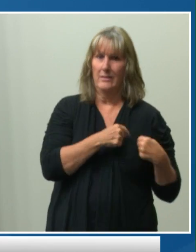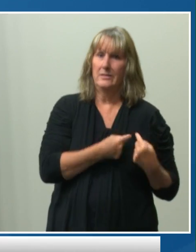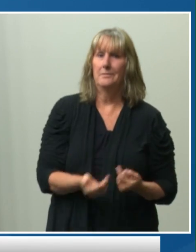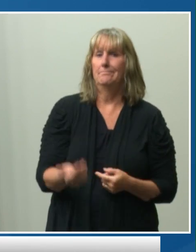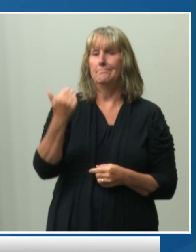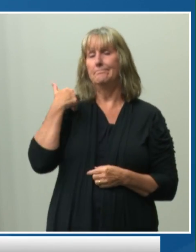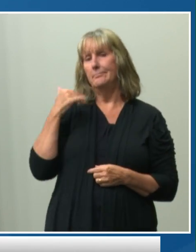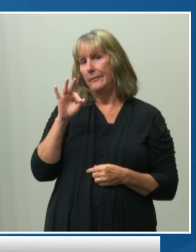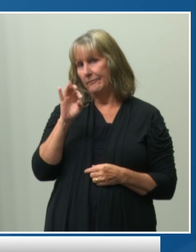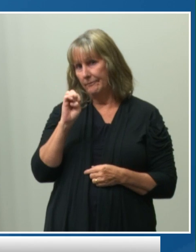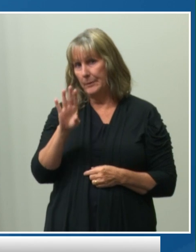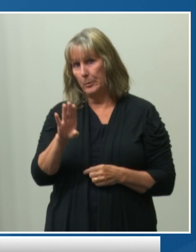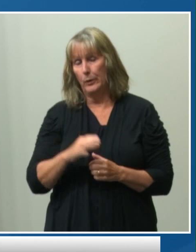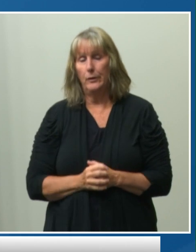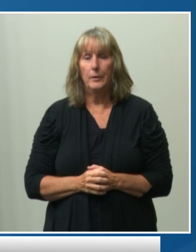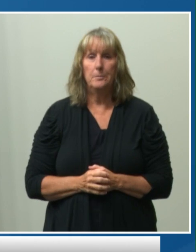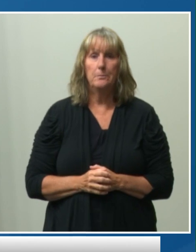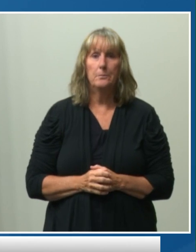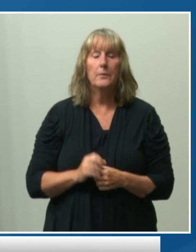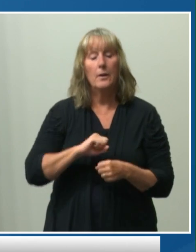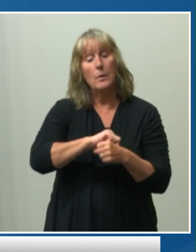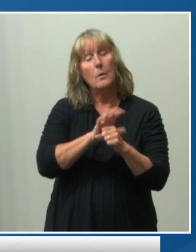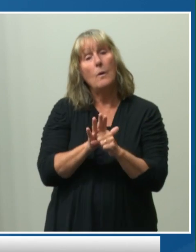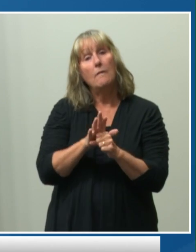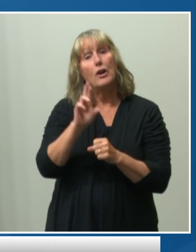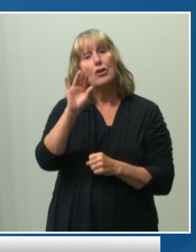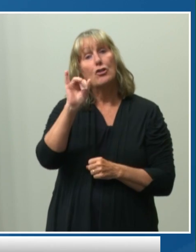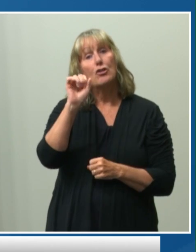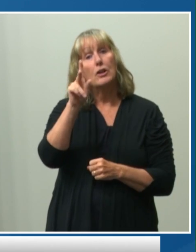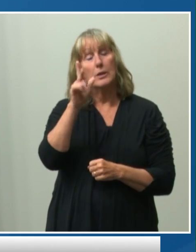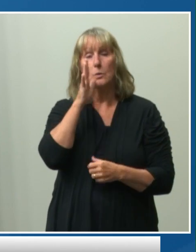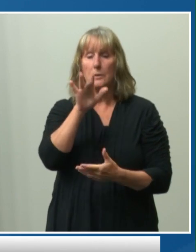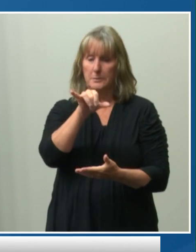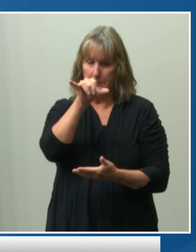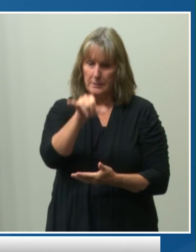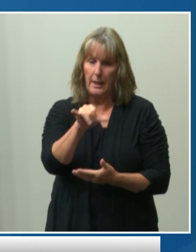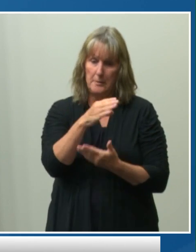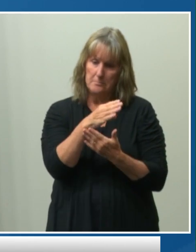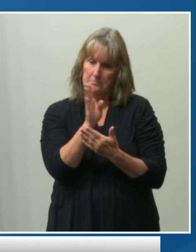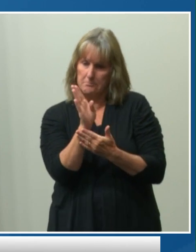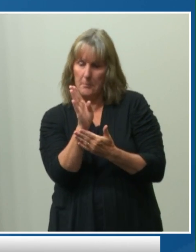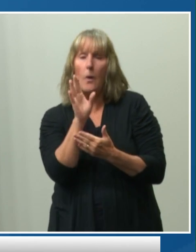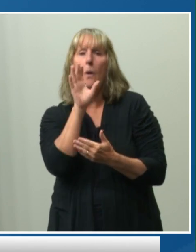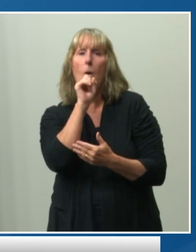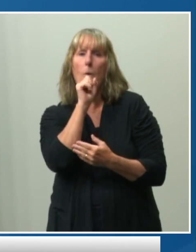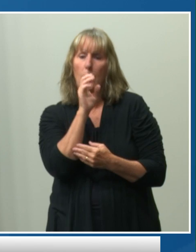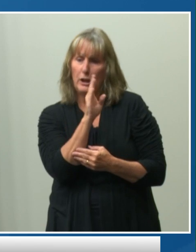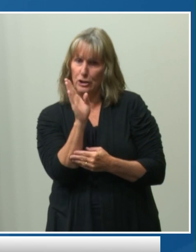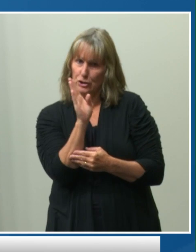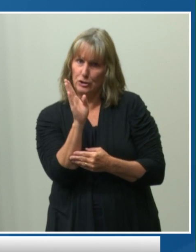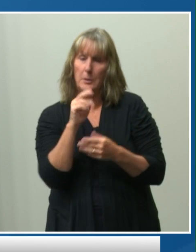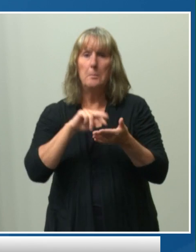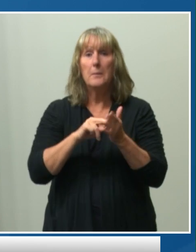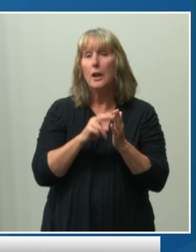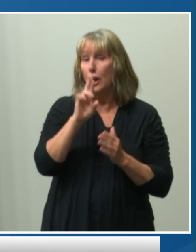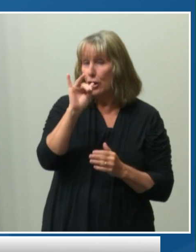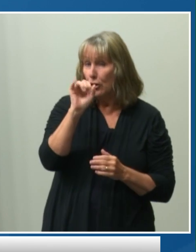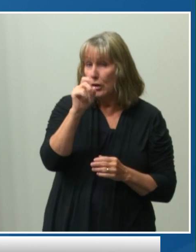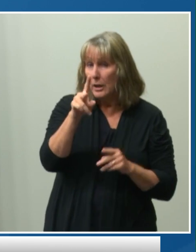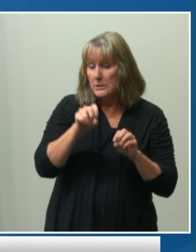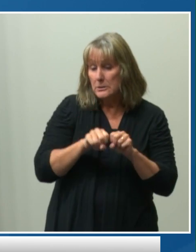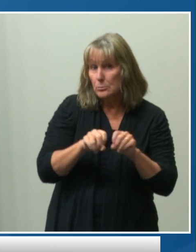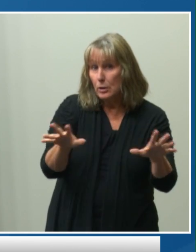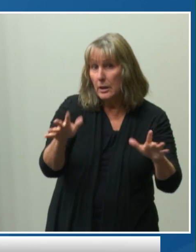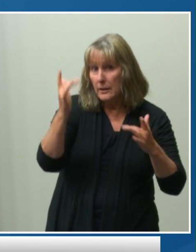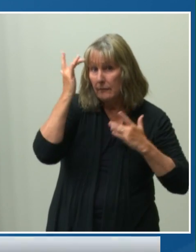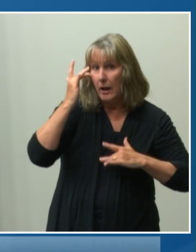February. Our COVID-19 risk dial will stay in the mid-orange range this week, indicating that the risk of the virus spreading